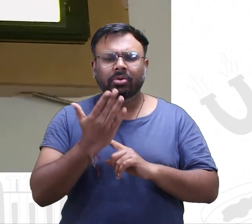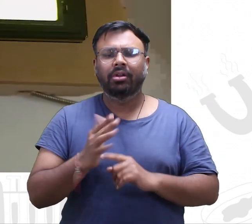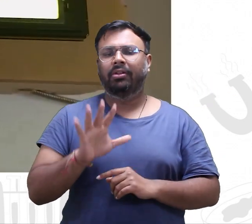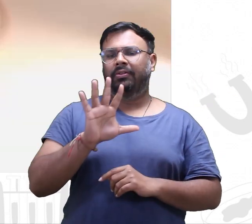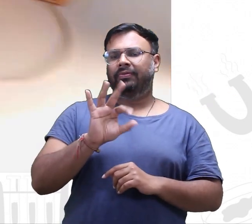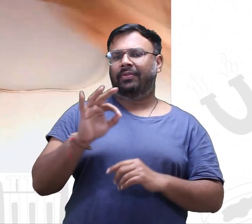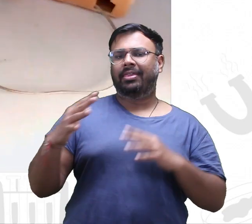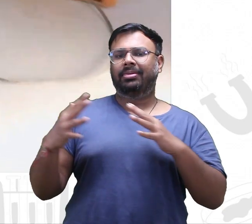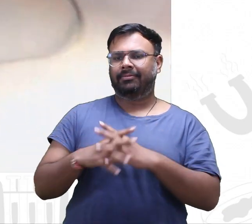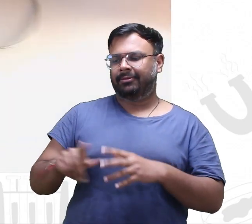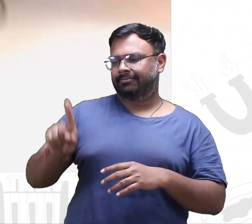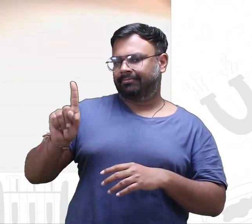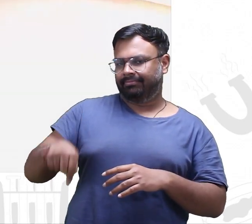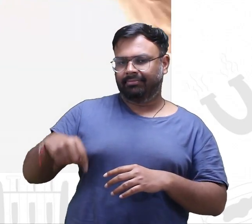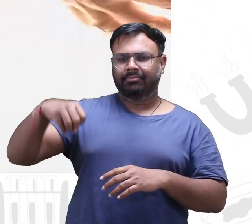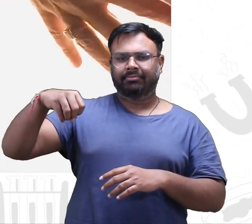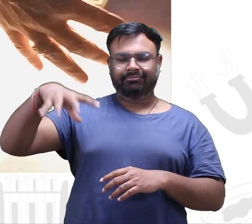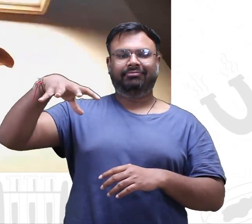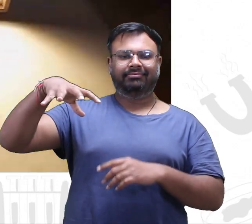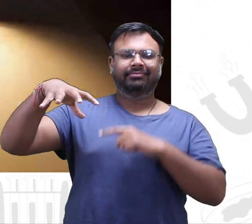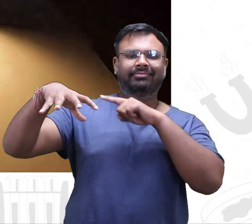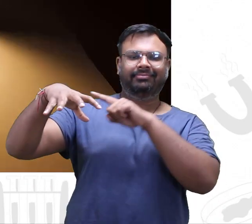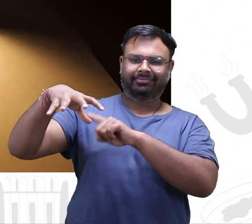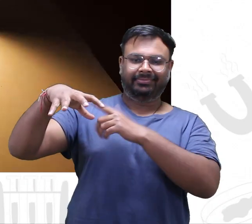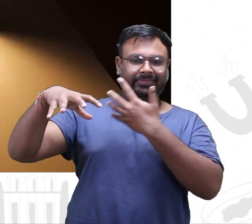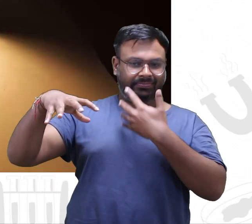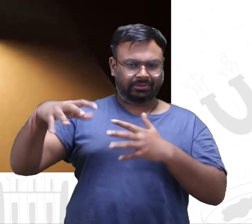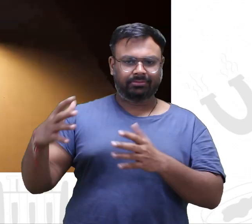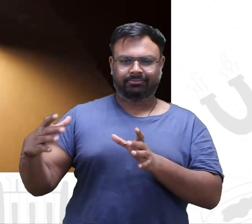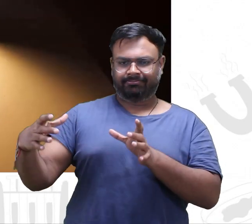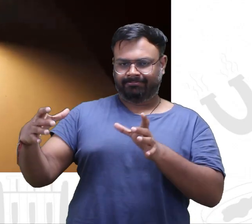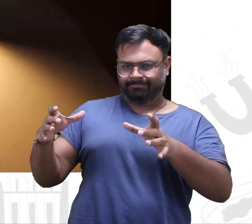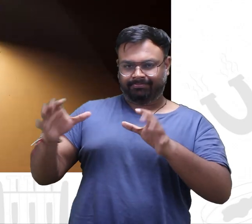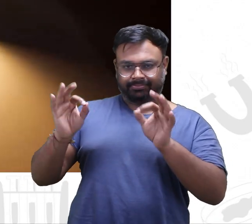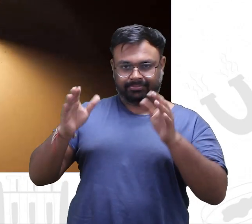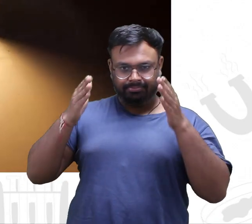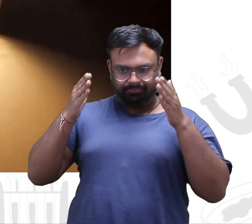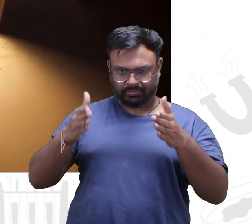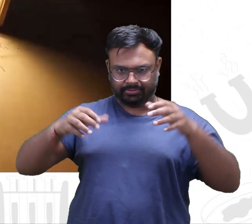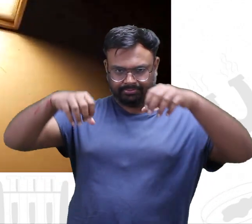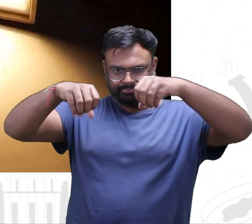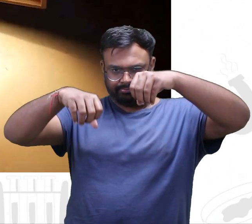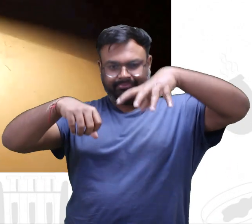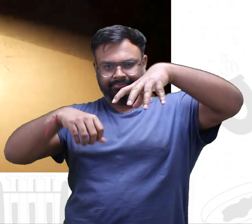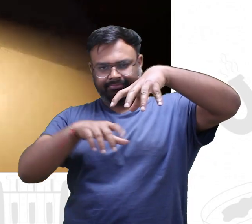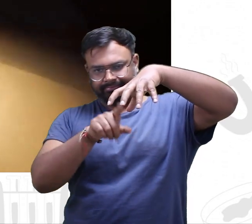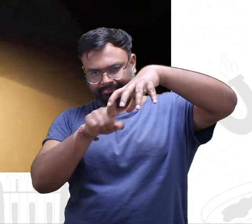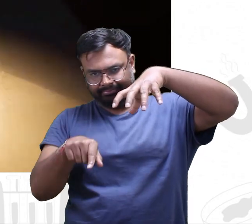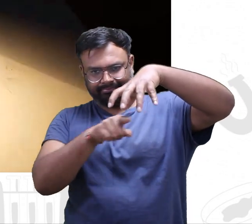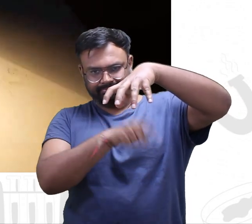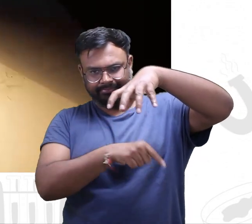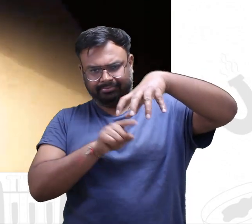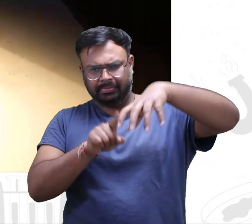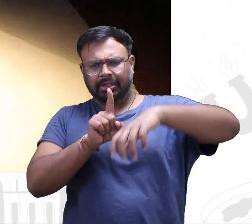Now we switch on the 500-watt halogen bulb. We hold the halogen bulb from some height and focus it on